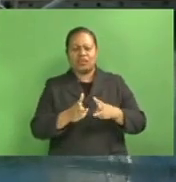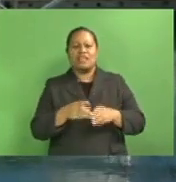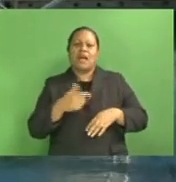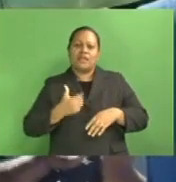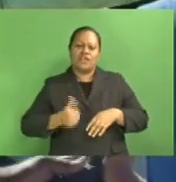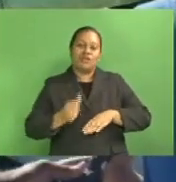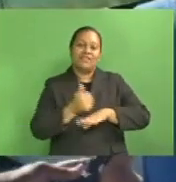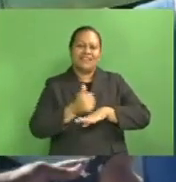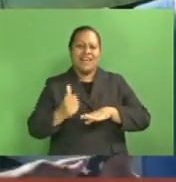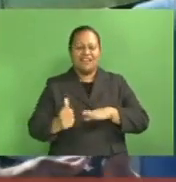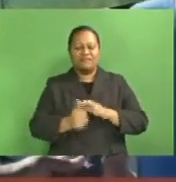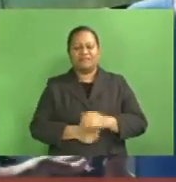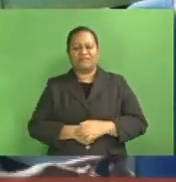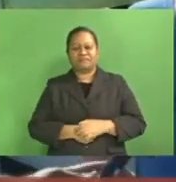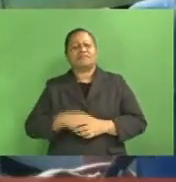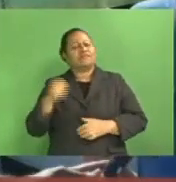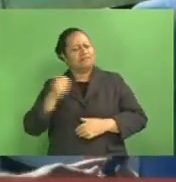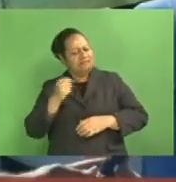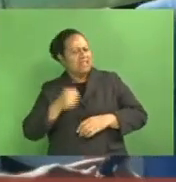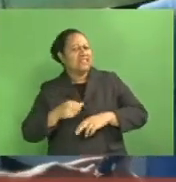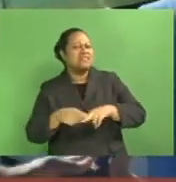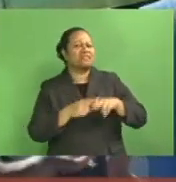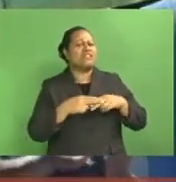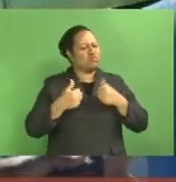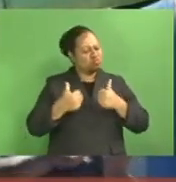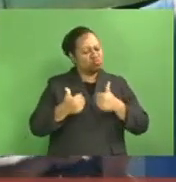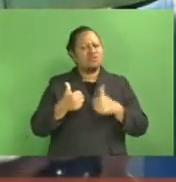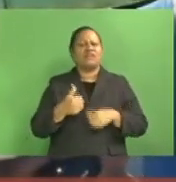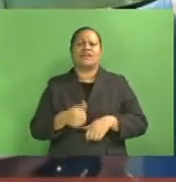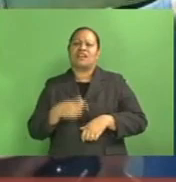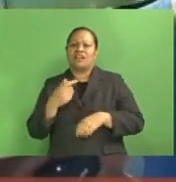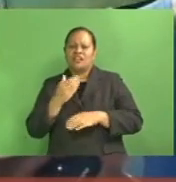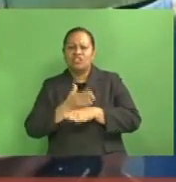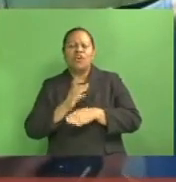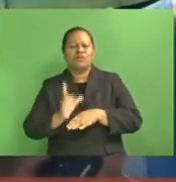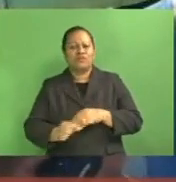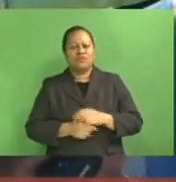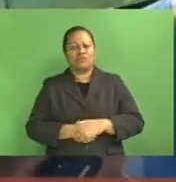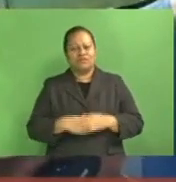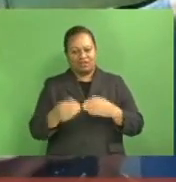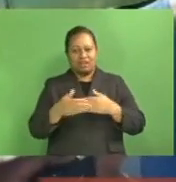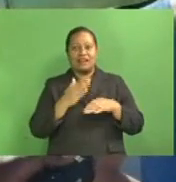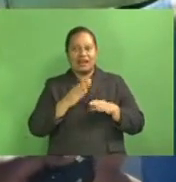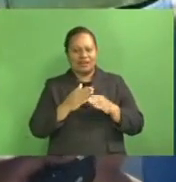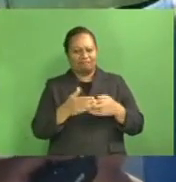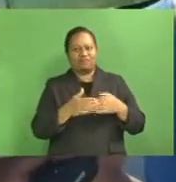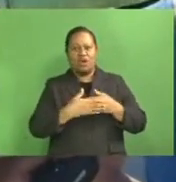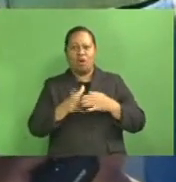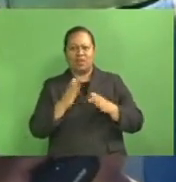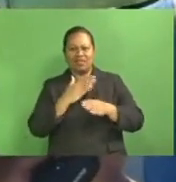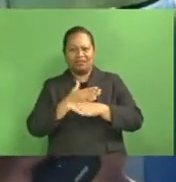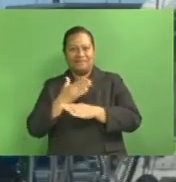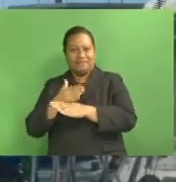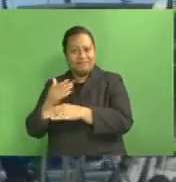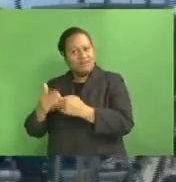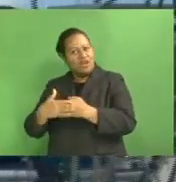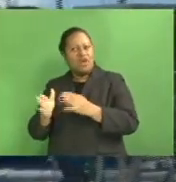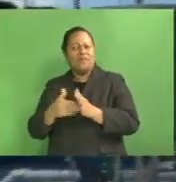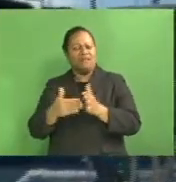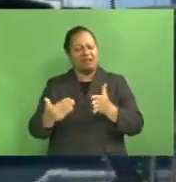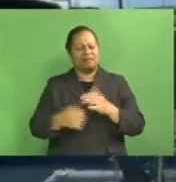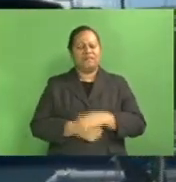government. It's great. Fiji's done a really great job of finding a way to open their borders to the yachties, which I think is really